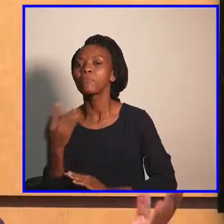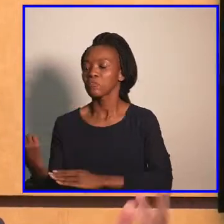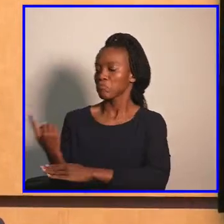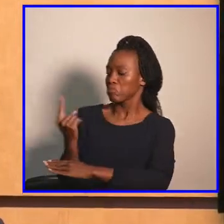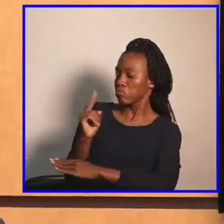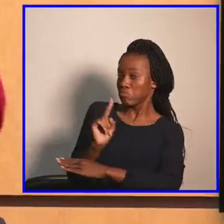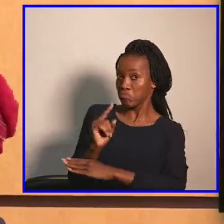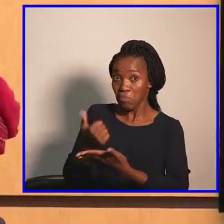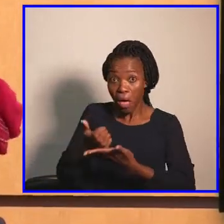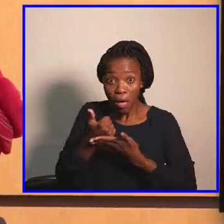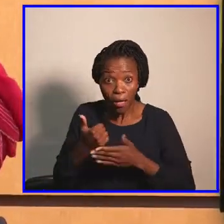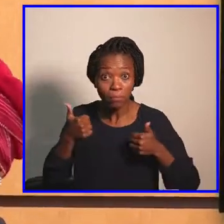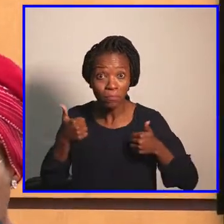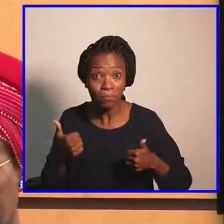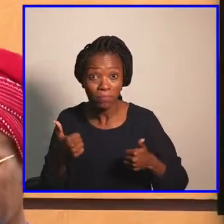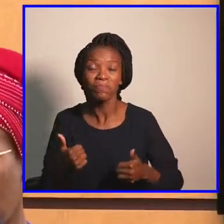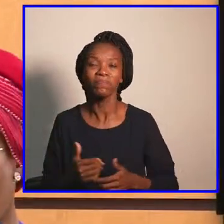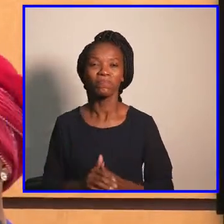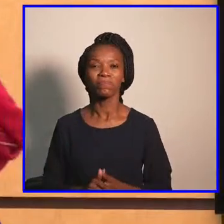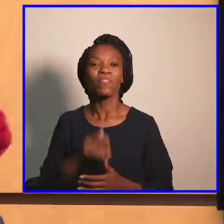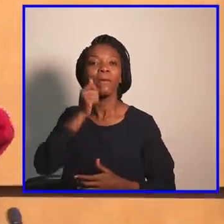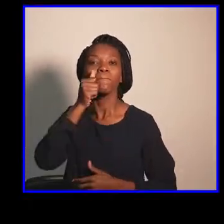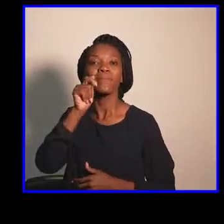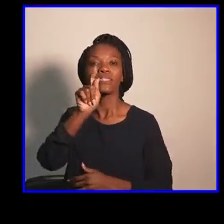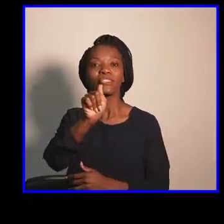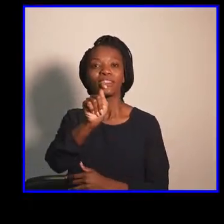Mr. Tladi, over to you.